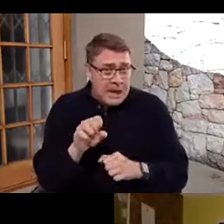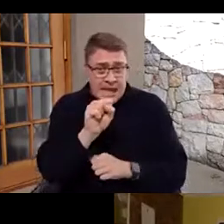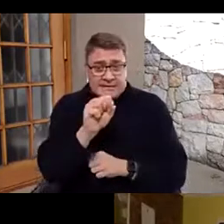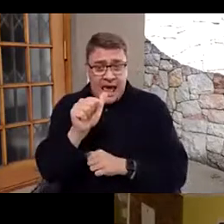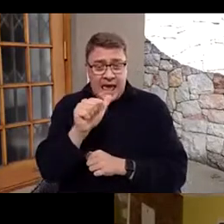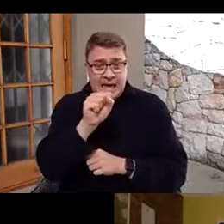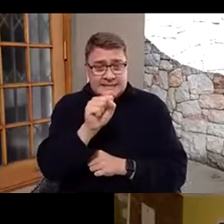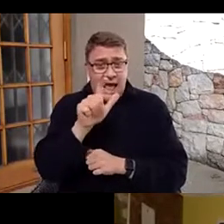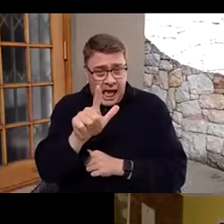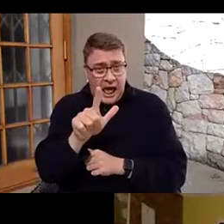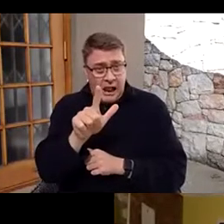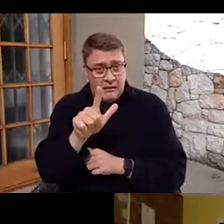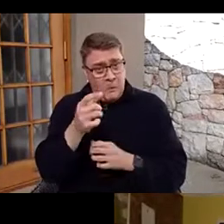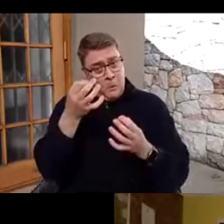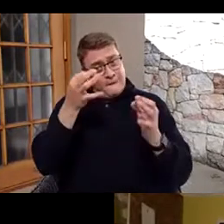official language?